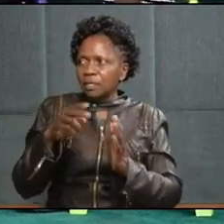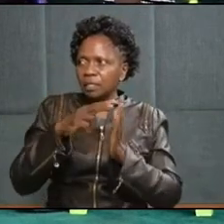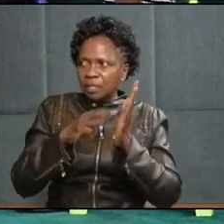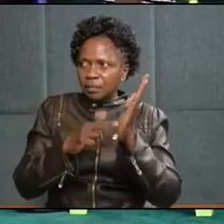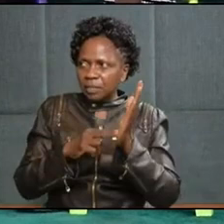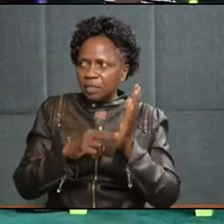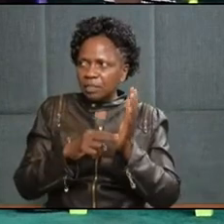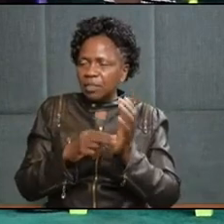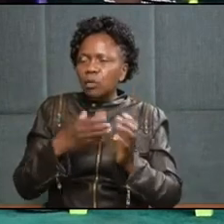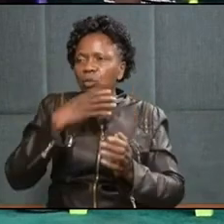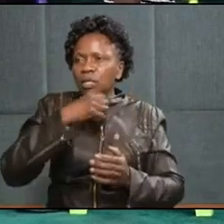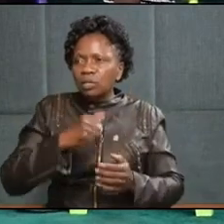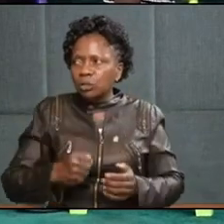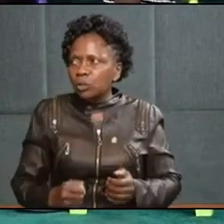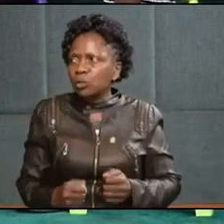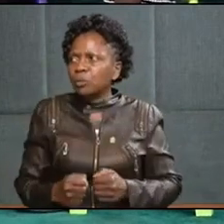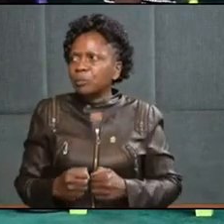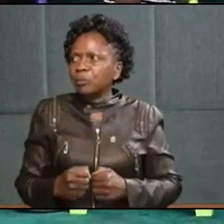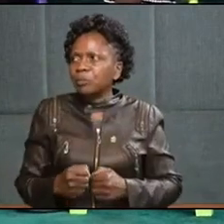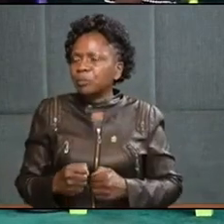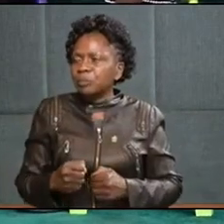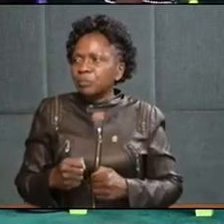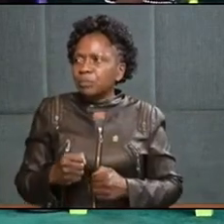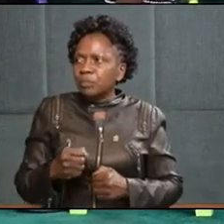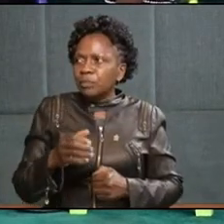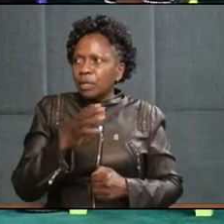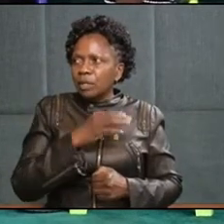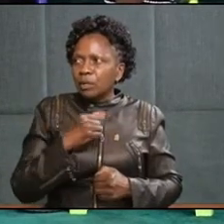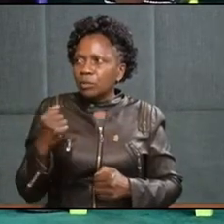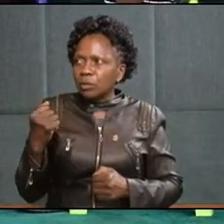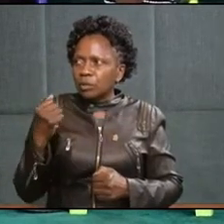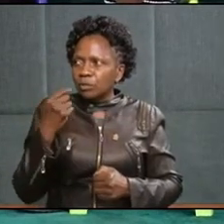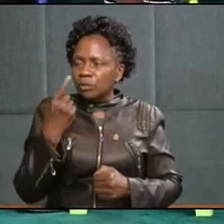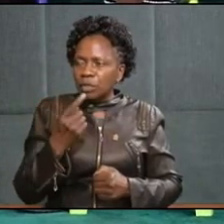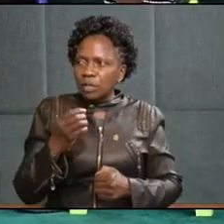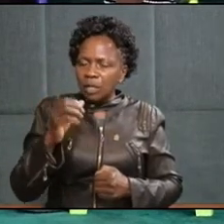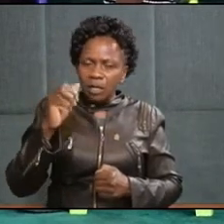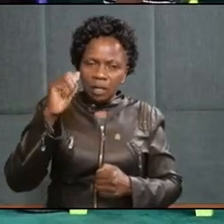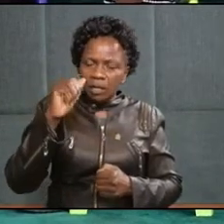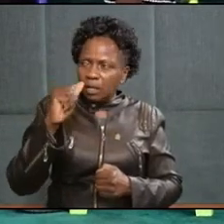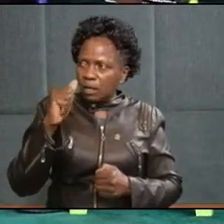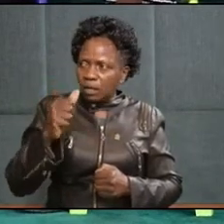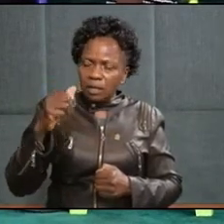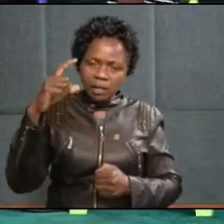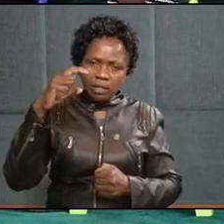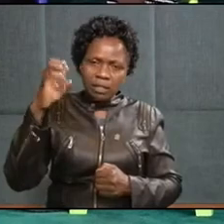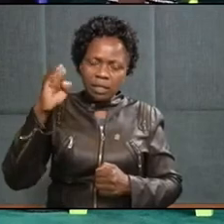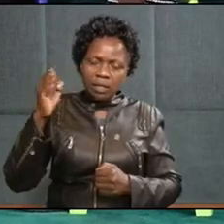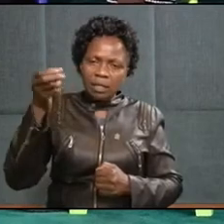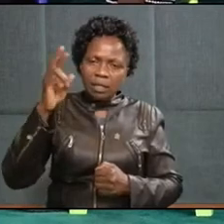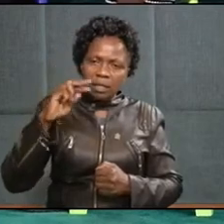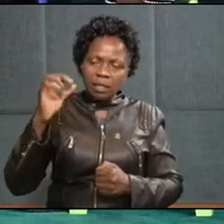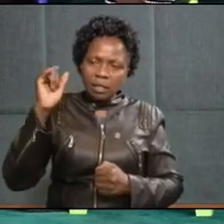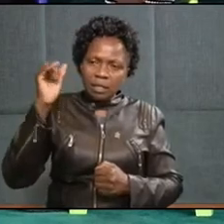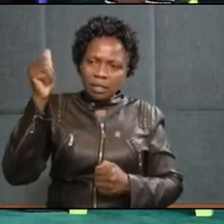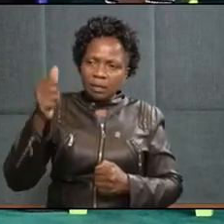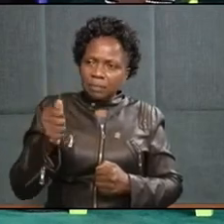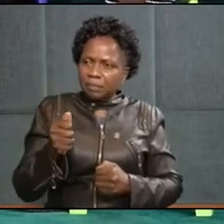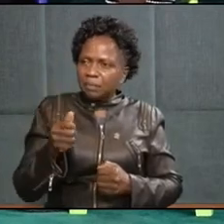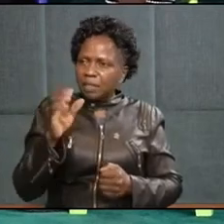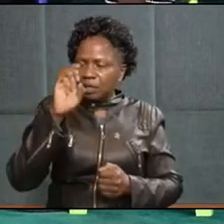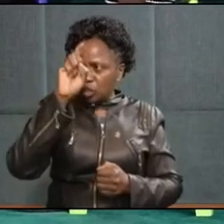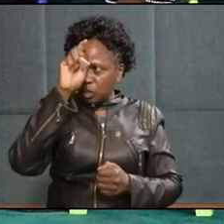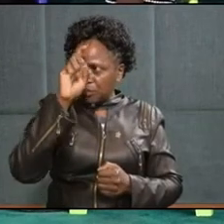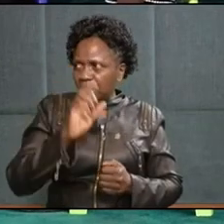was a Jew. Yes. And he was born in Alexandria, which is found in Egypt. Very well said, children.